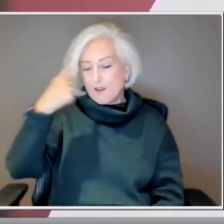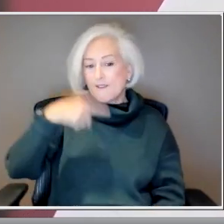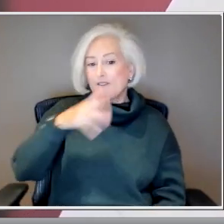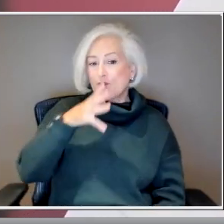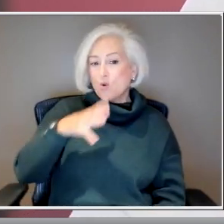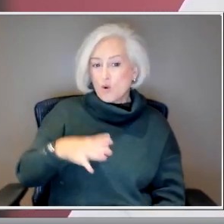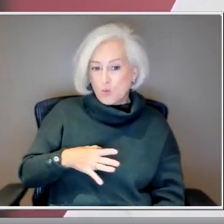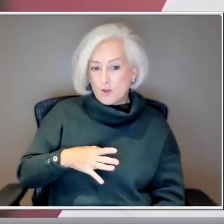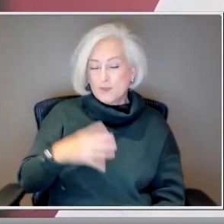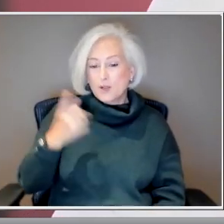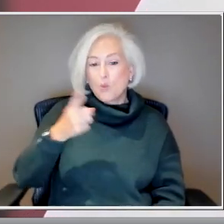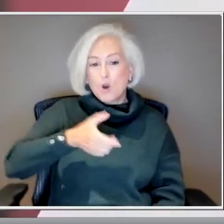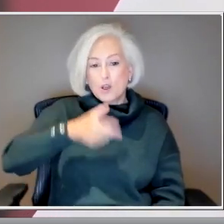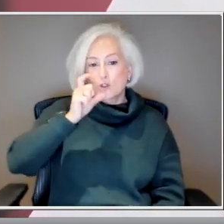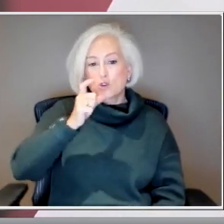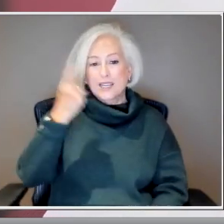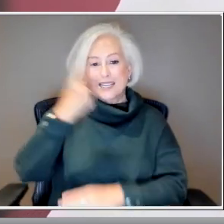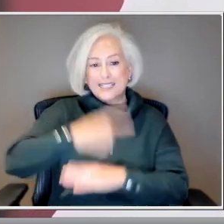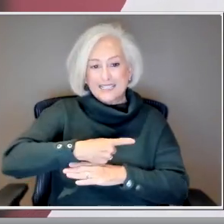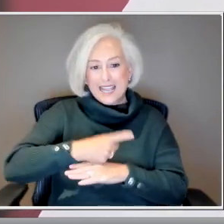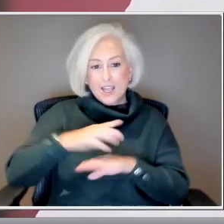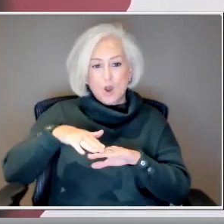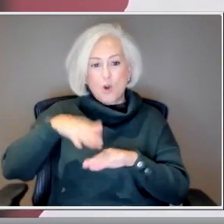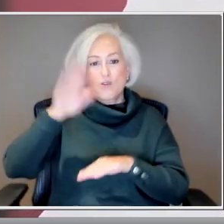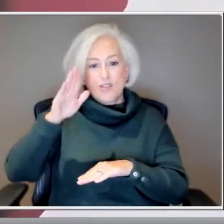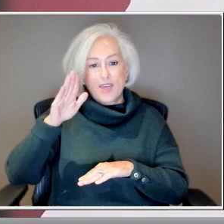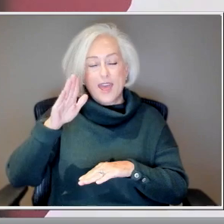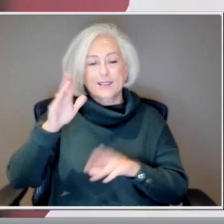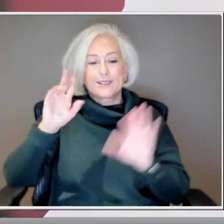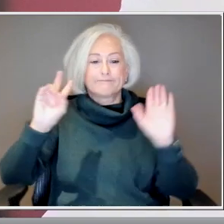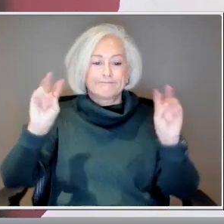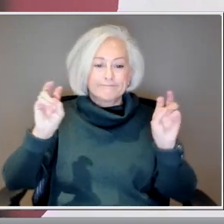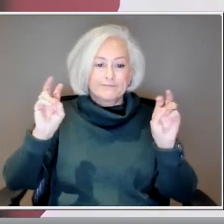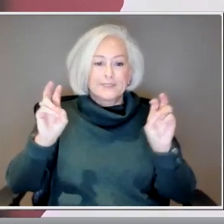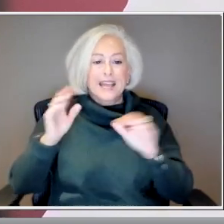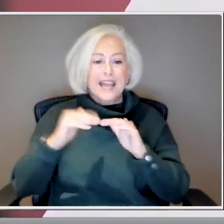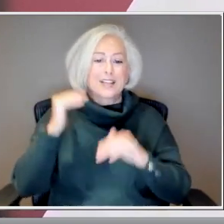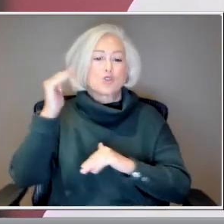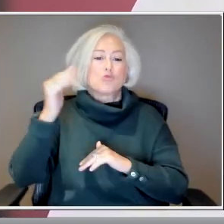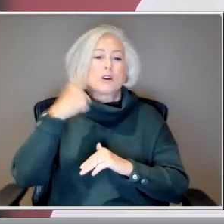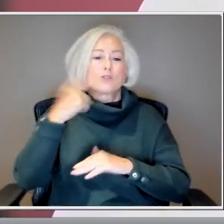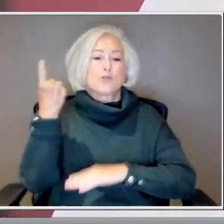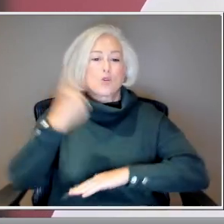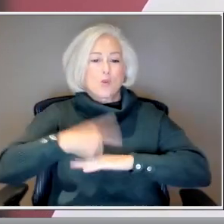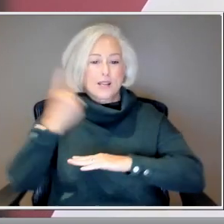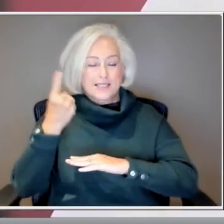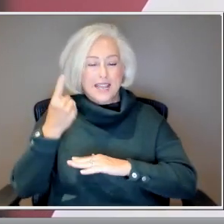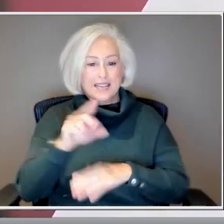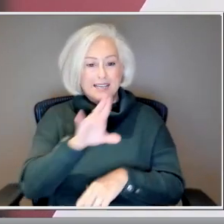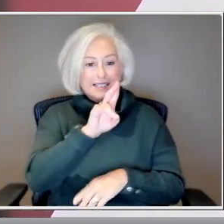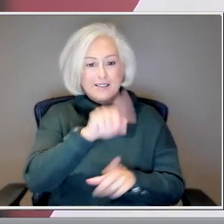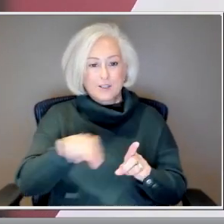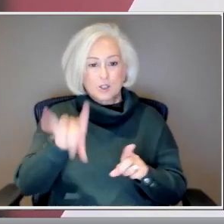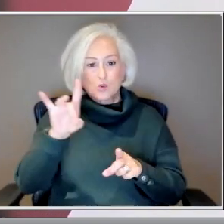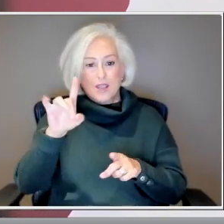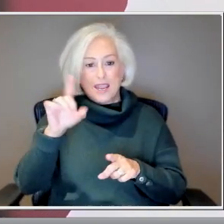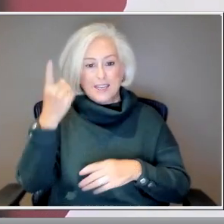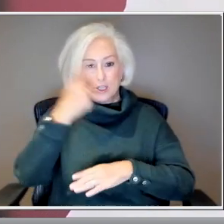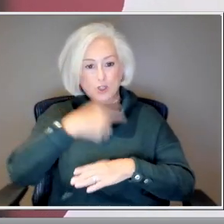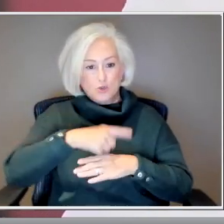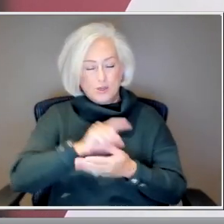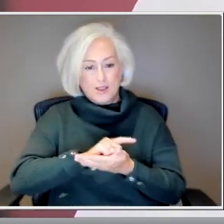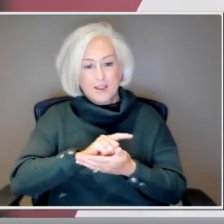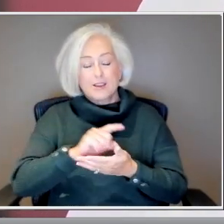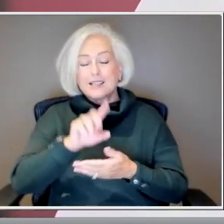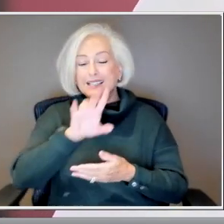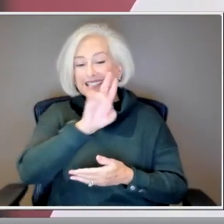a day. Anything over that is considered binge or like excessive for a day, versus 7 to 8 drinks in a week. If you're over the age of 65,